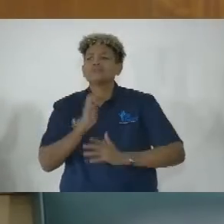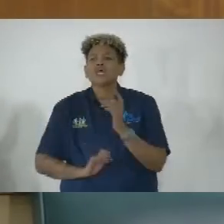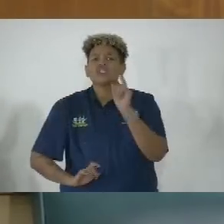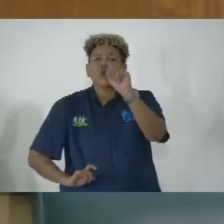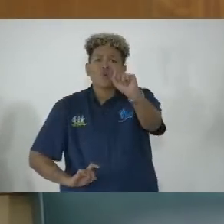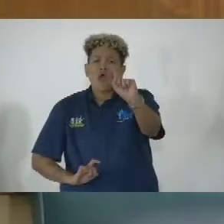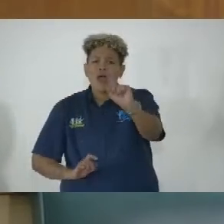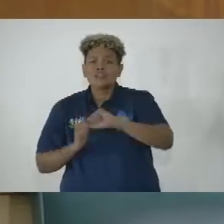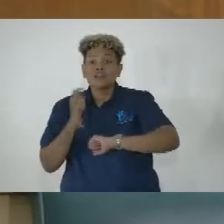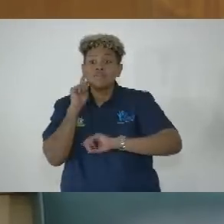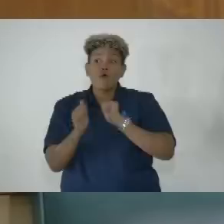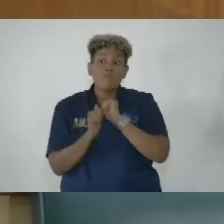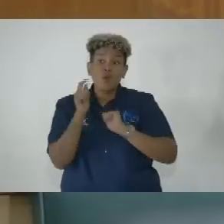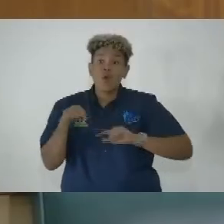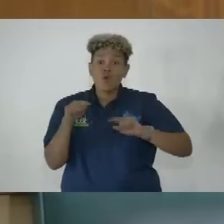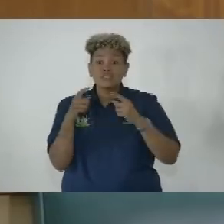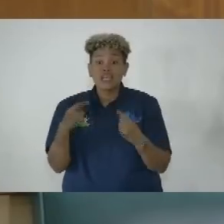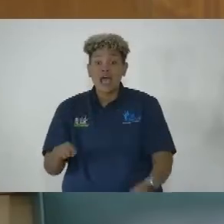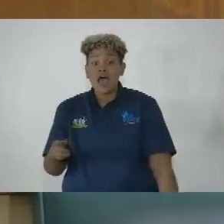1, and for the most part,